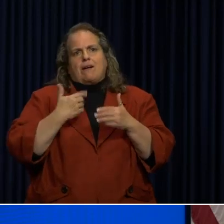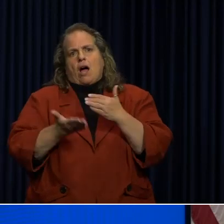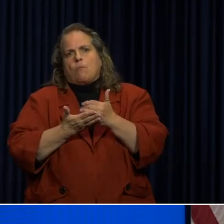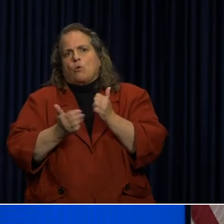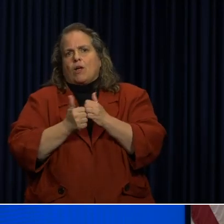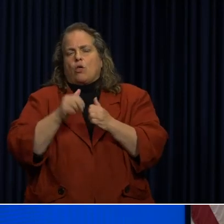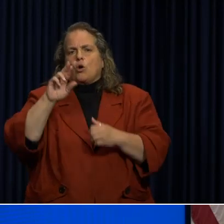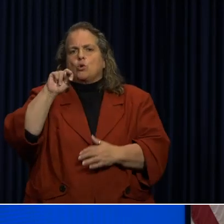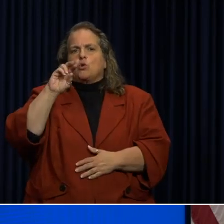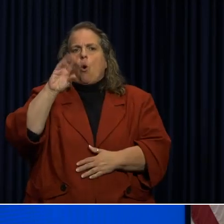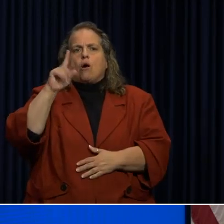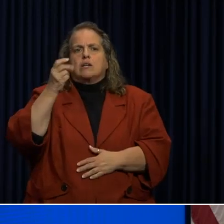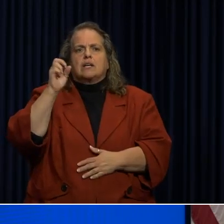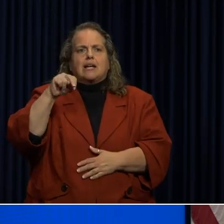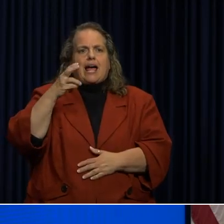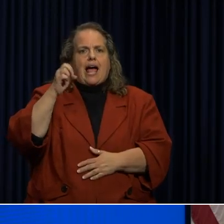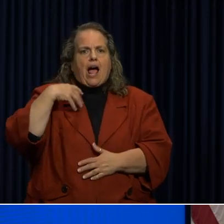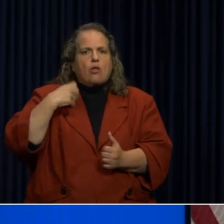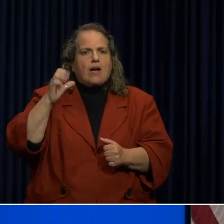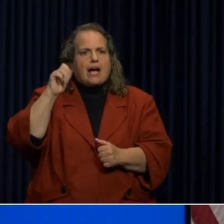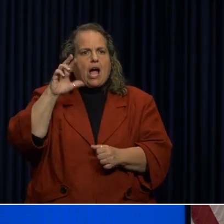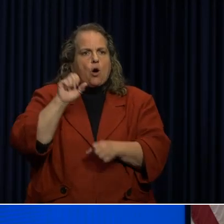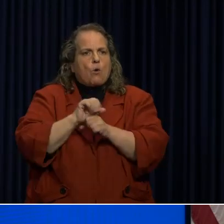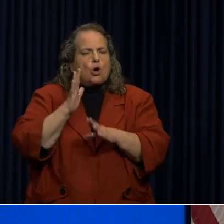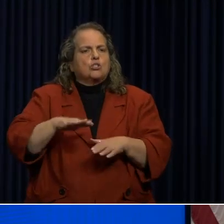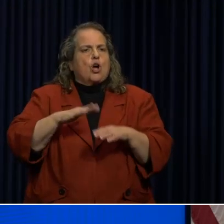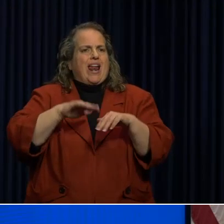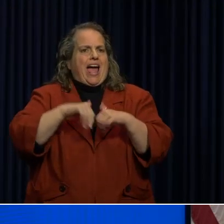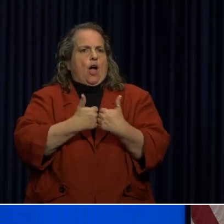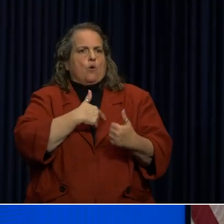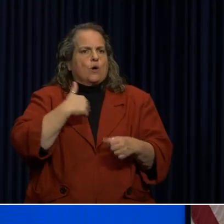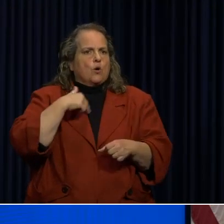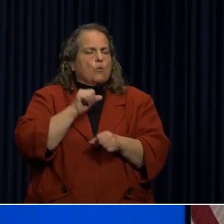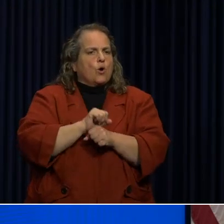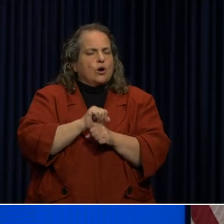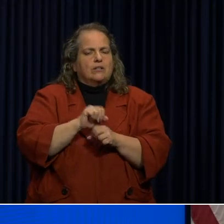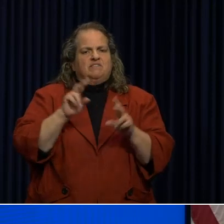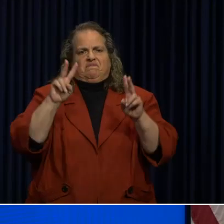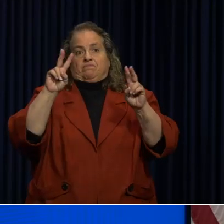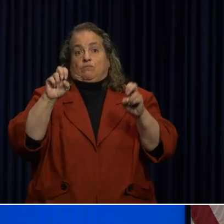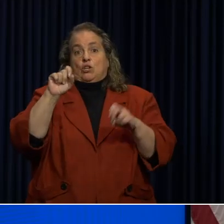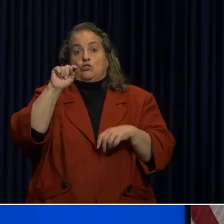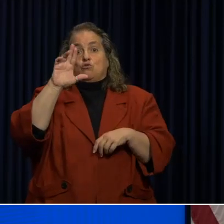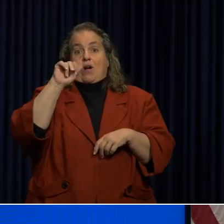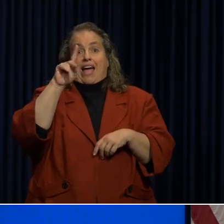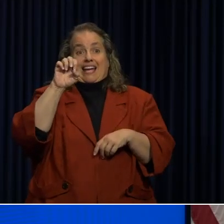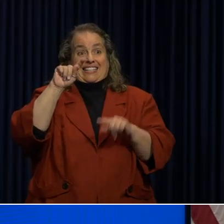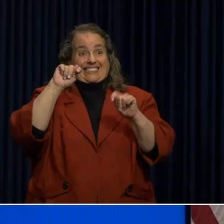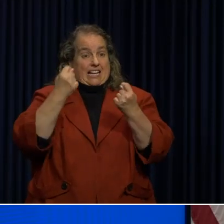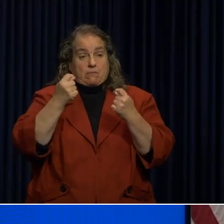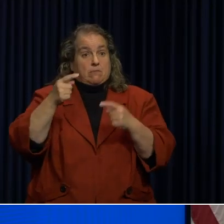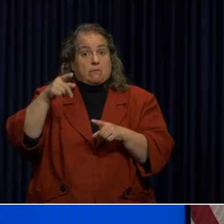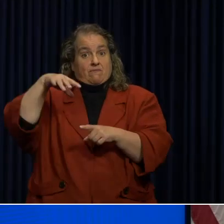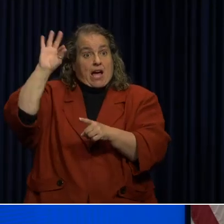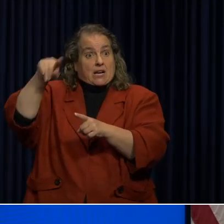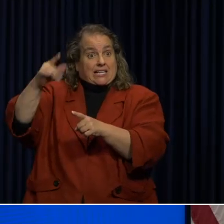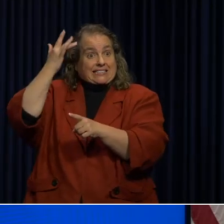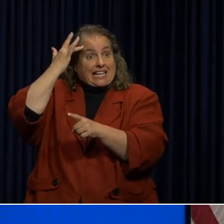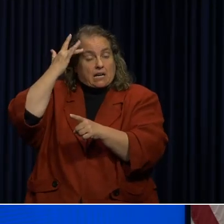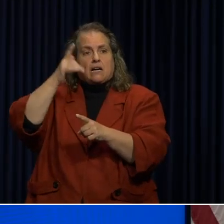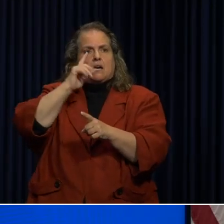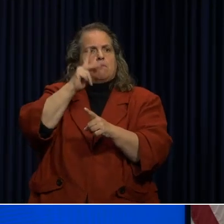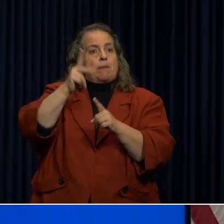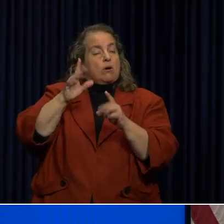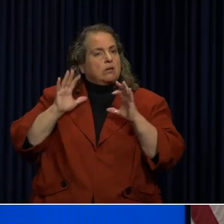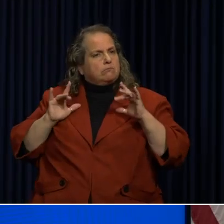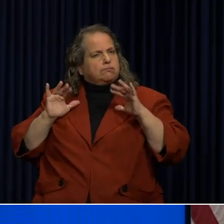Healthcare partners and what we're doing with how we work on our strike teams, how those folks who will go in and work with facilities, sometimes